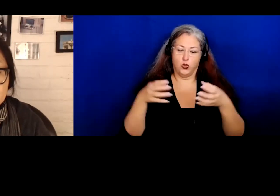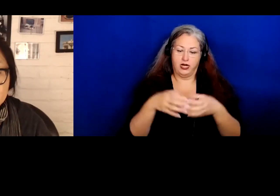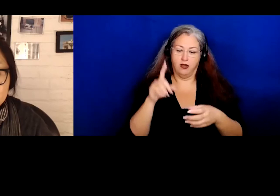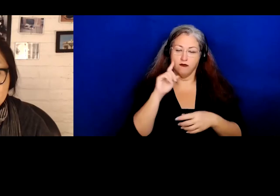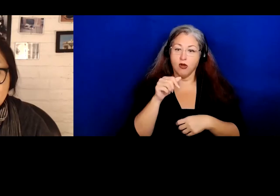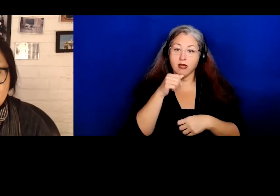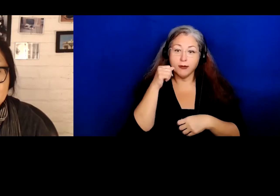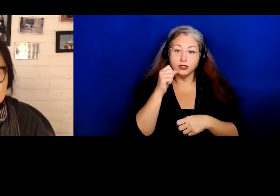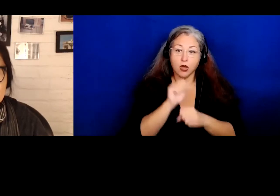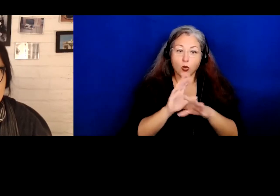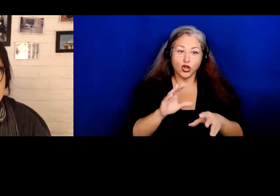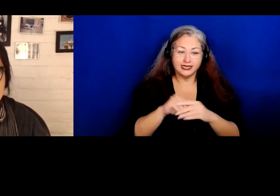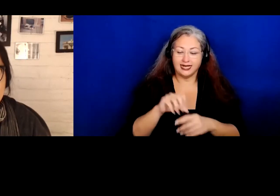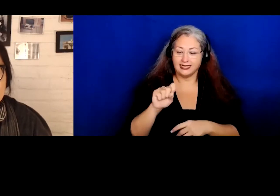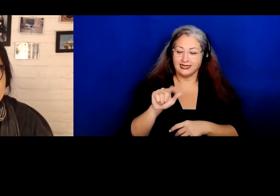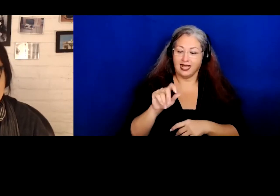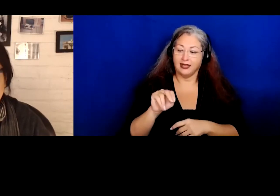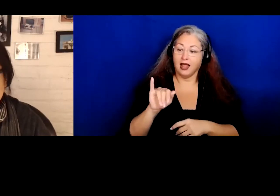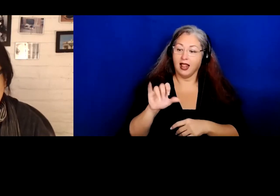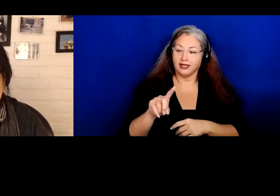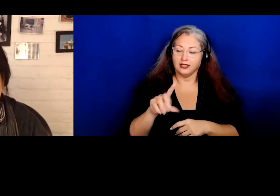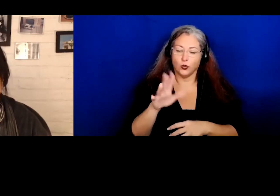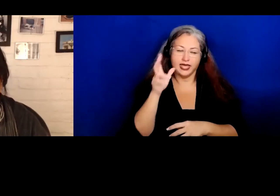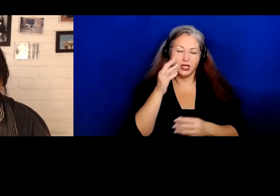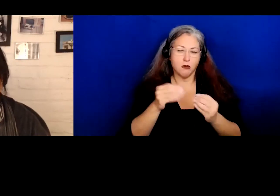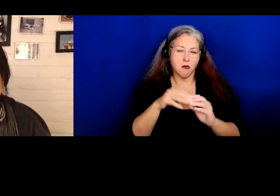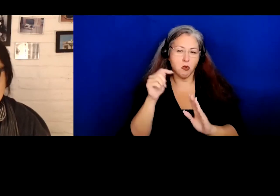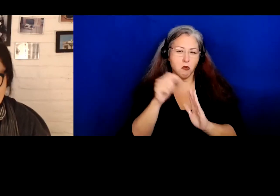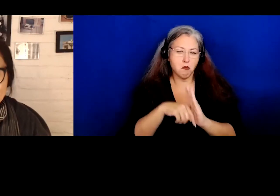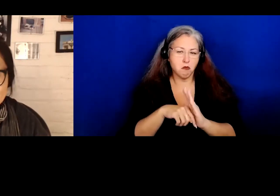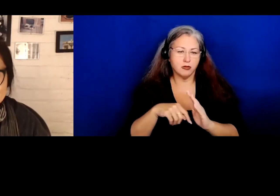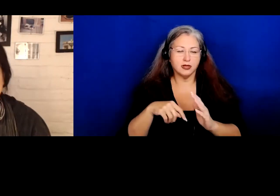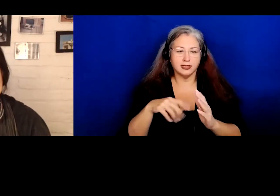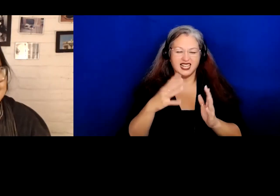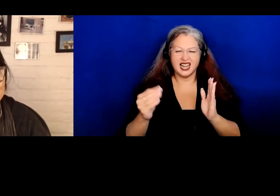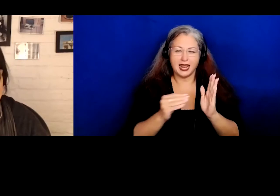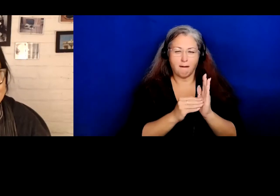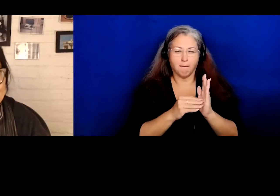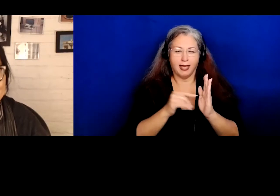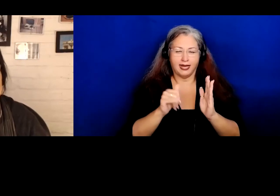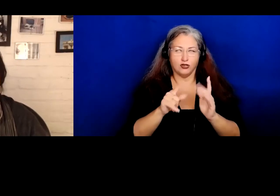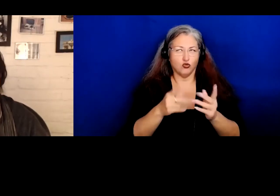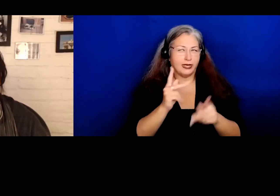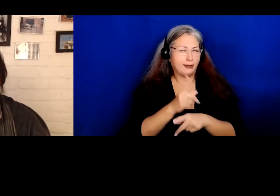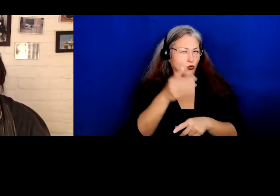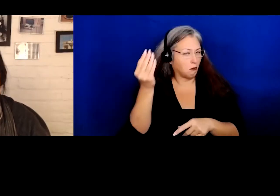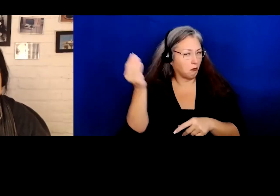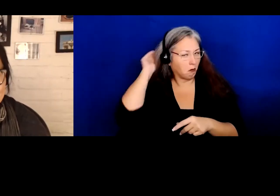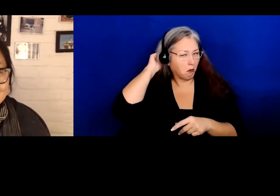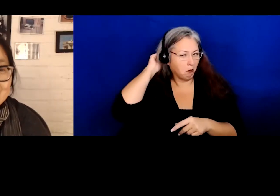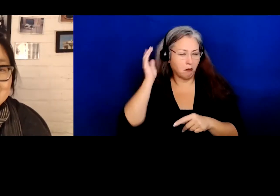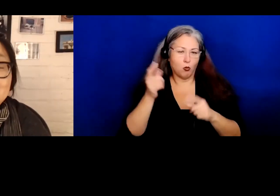Amazon workers in Staten Island. So you'll hear a little bit about that too, embedded in the back of your mind, I hope, as